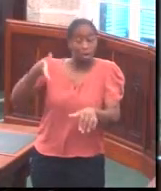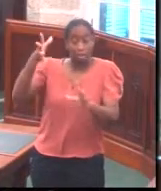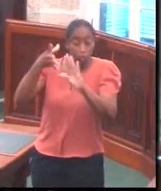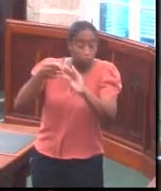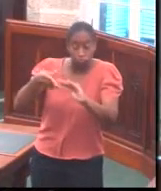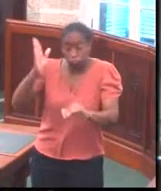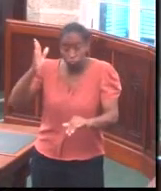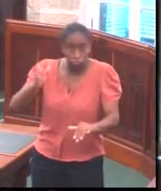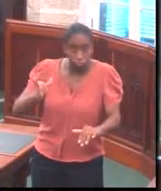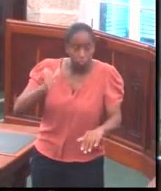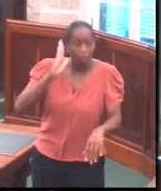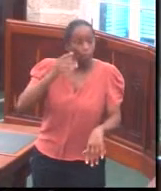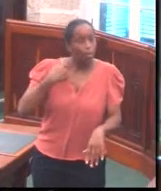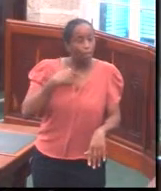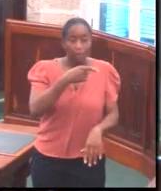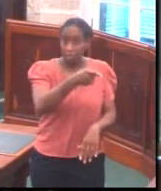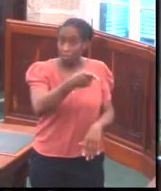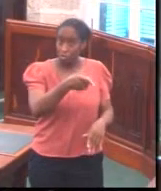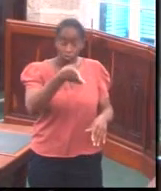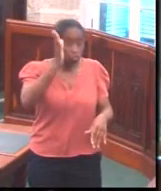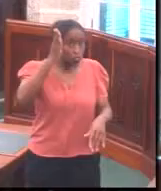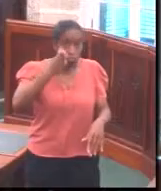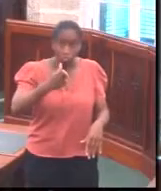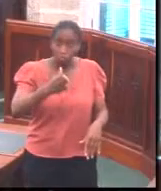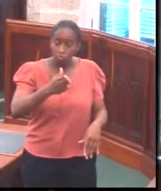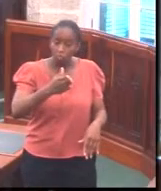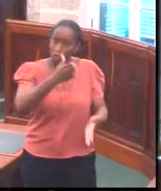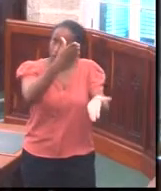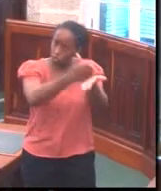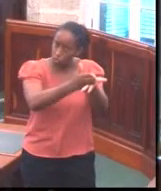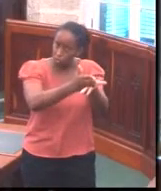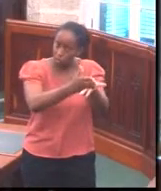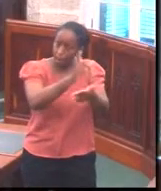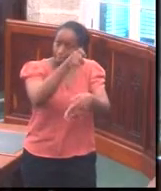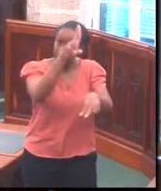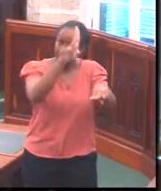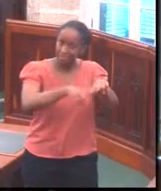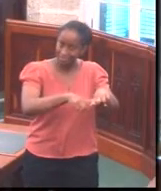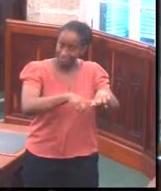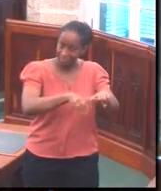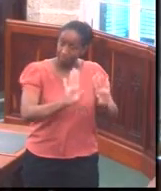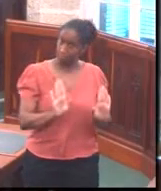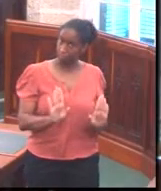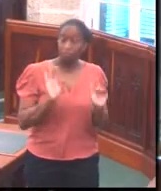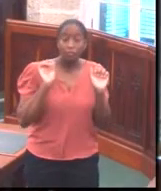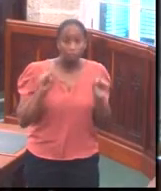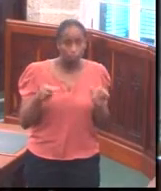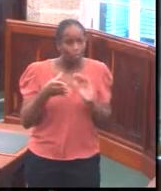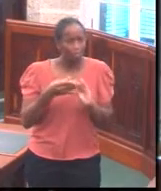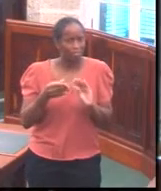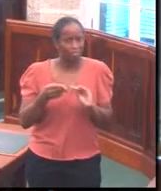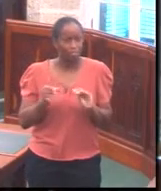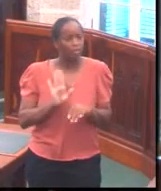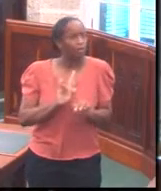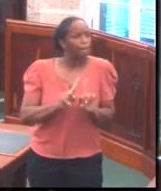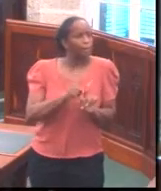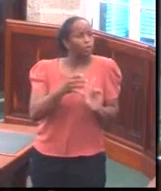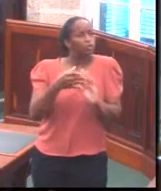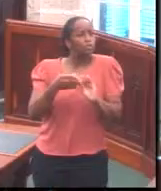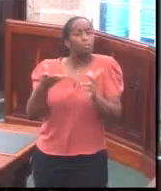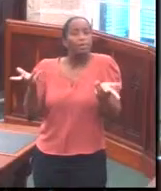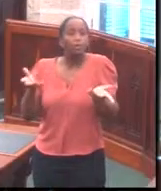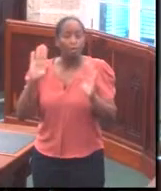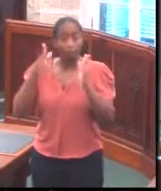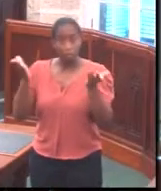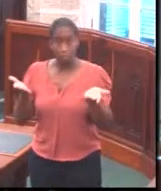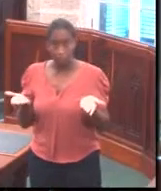you don't wish to do that. You have free speech, but your speech is confined to the substance matter before this